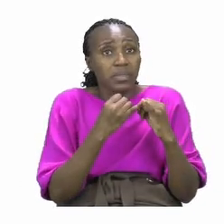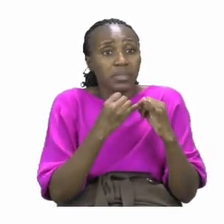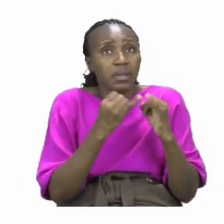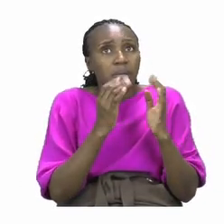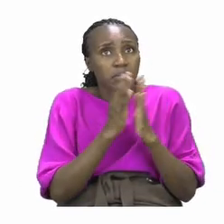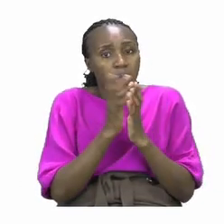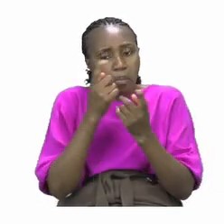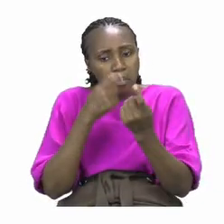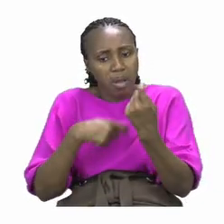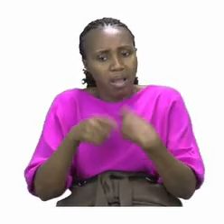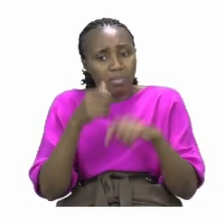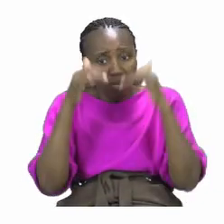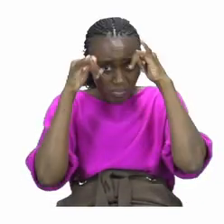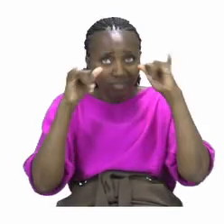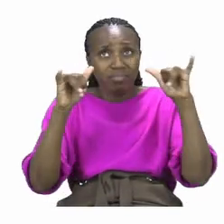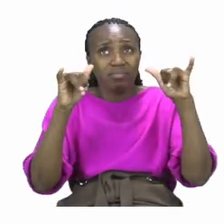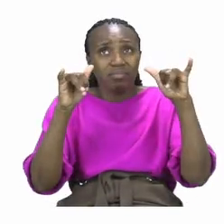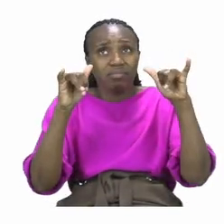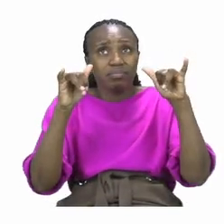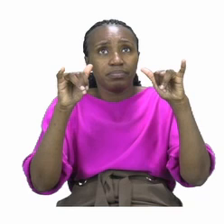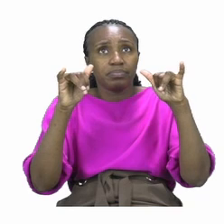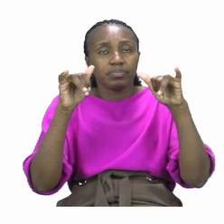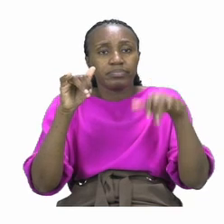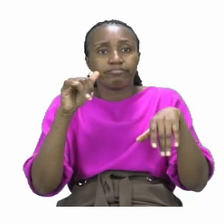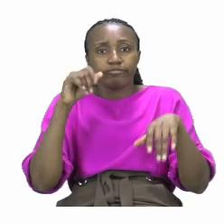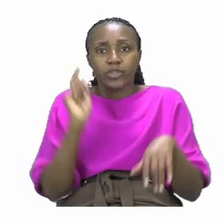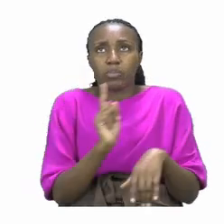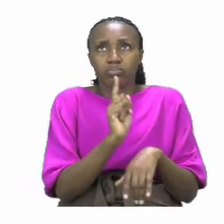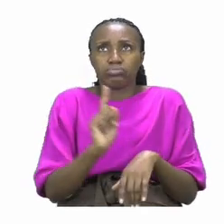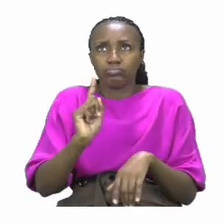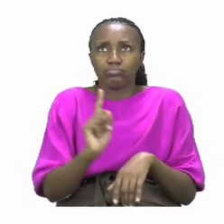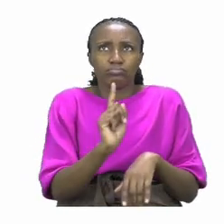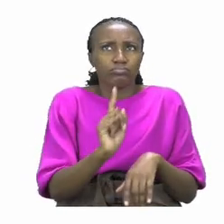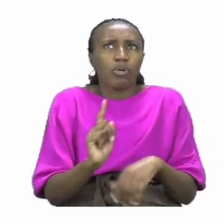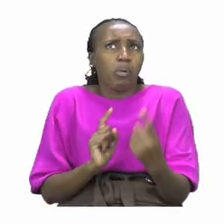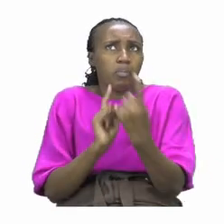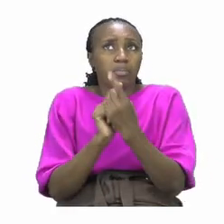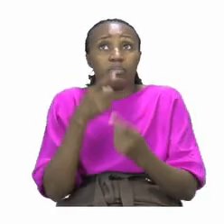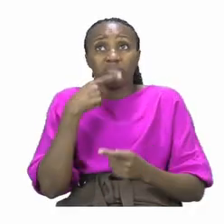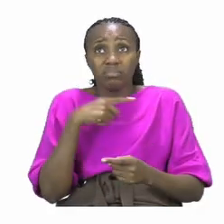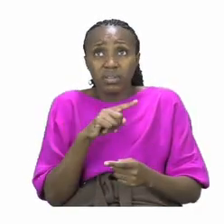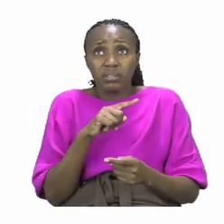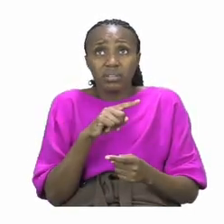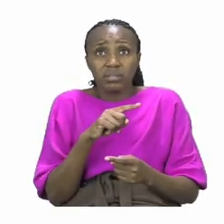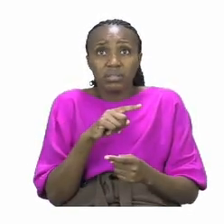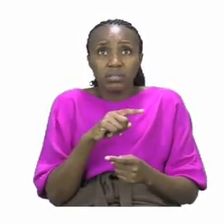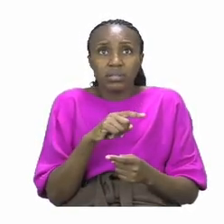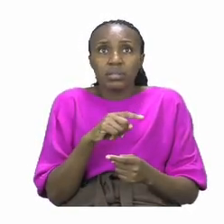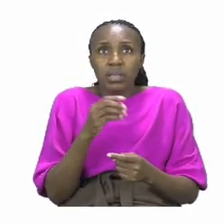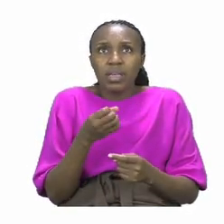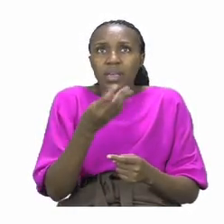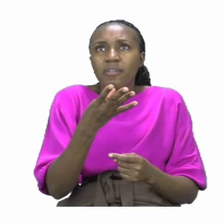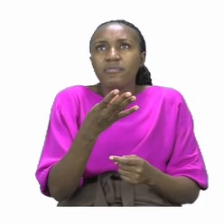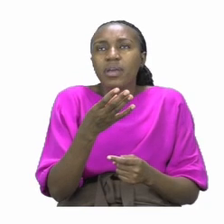and sell her. On the way, Jack met a man. He gave Jack some